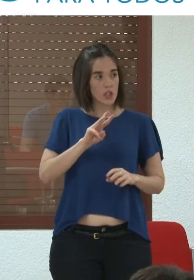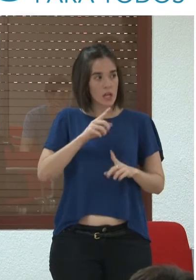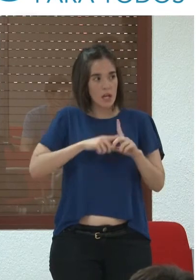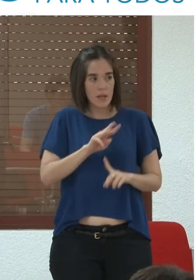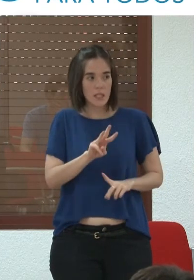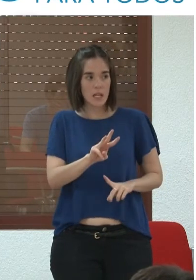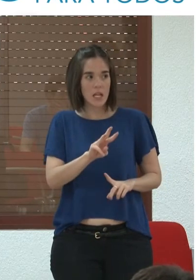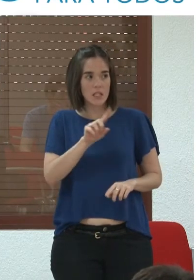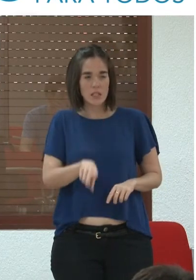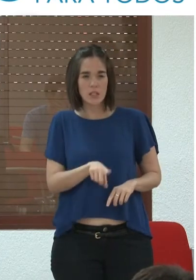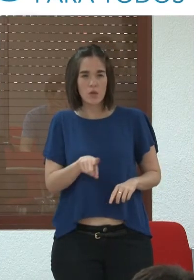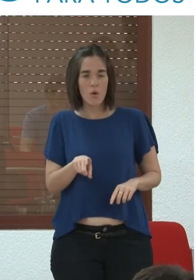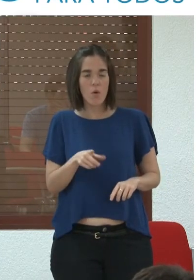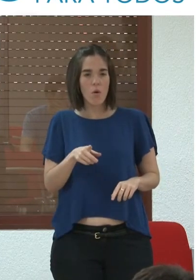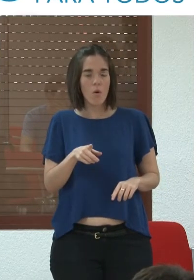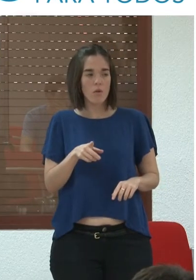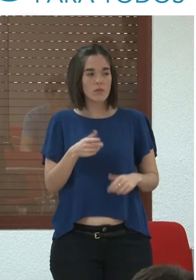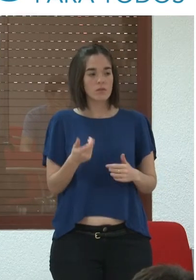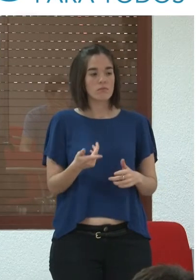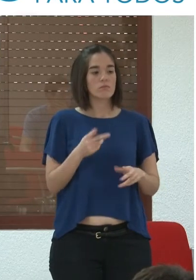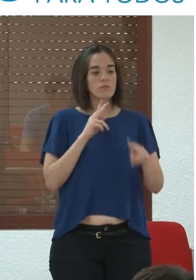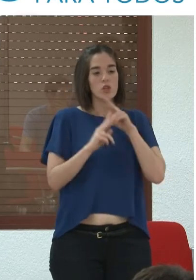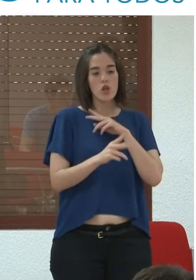in degree 3.